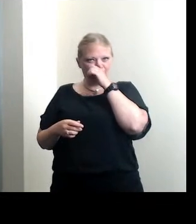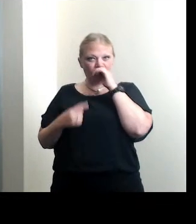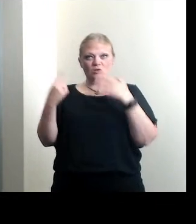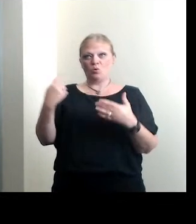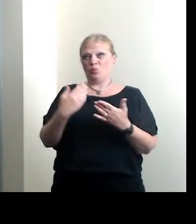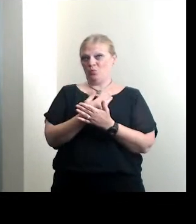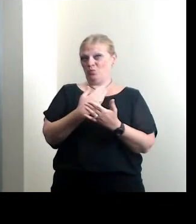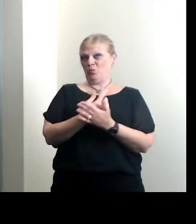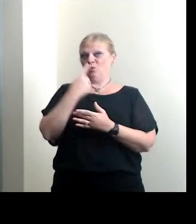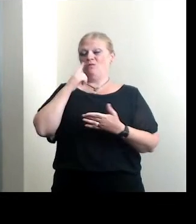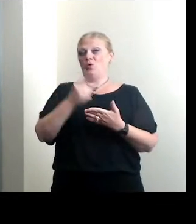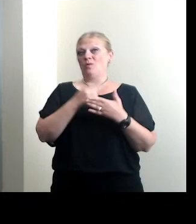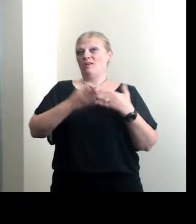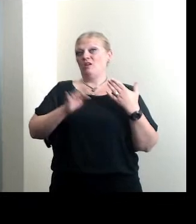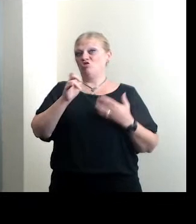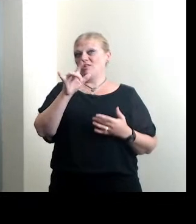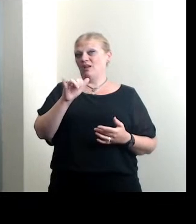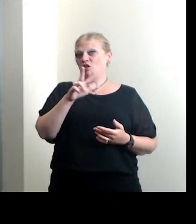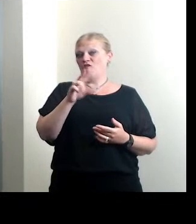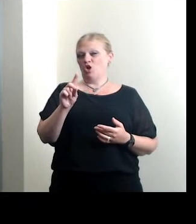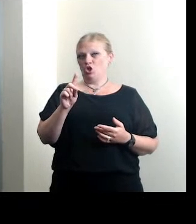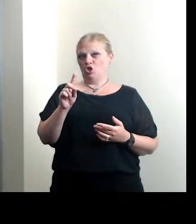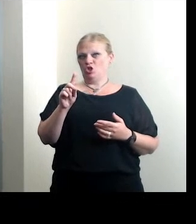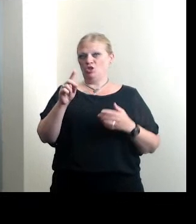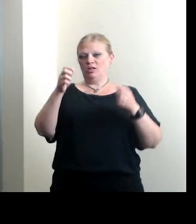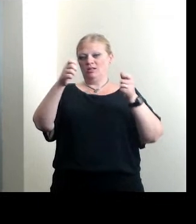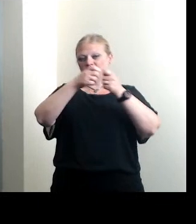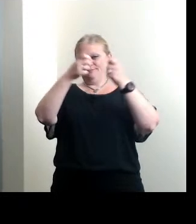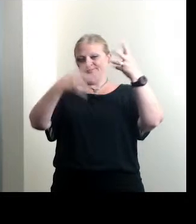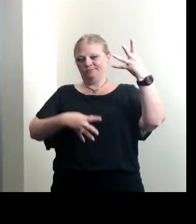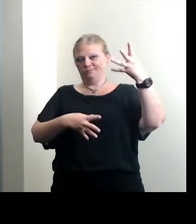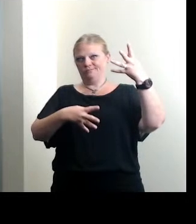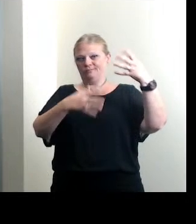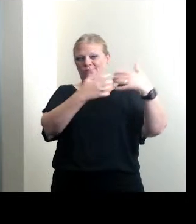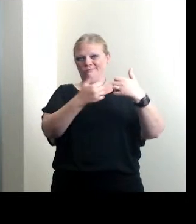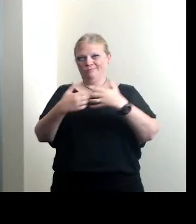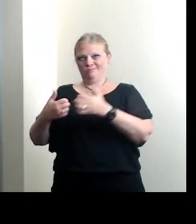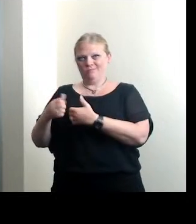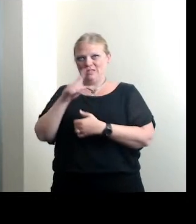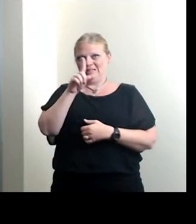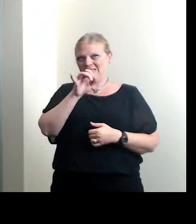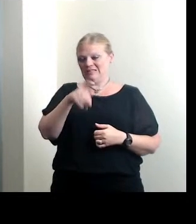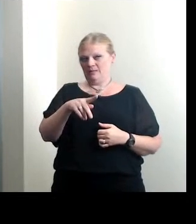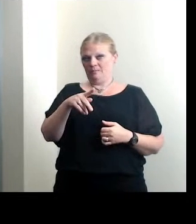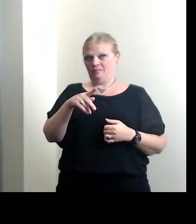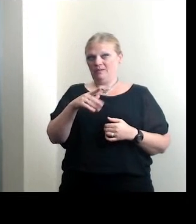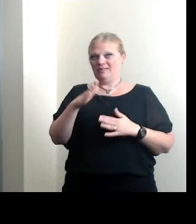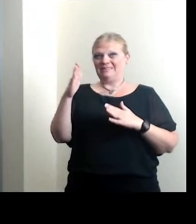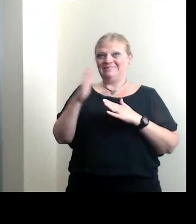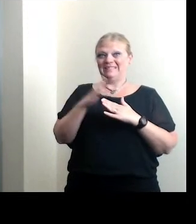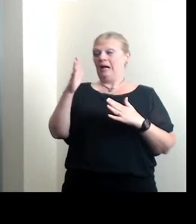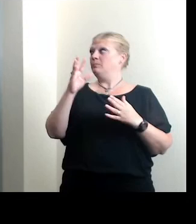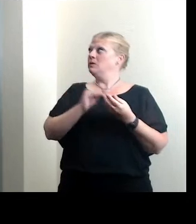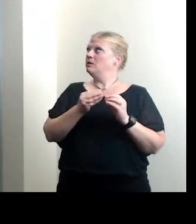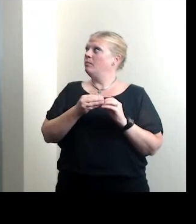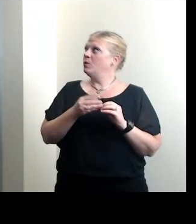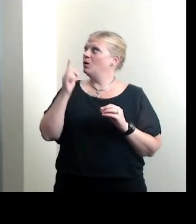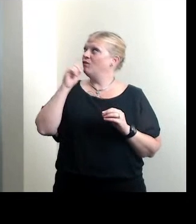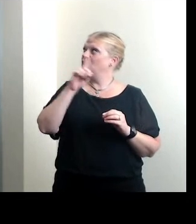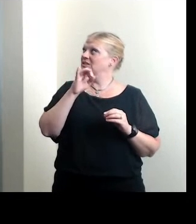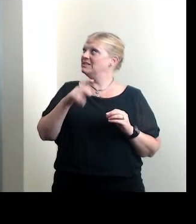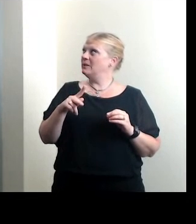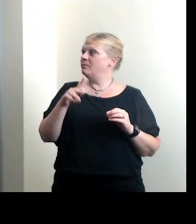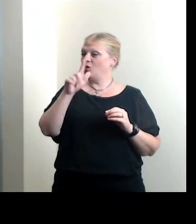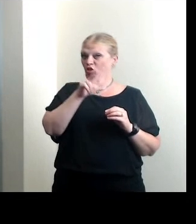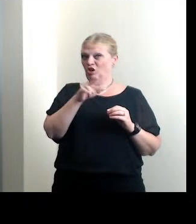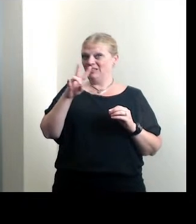ending July 31st. This is broken down by zip code. The highest number of cases in the zip code was